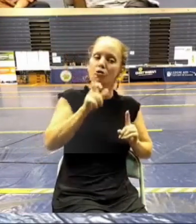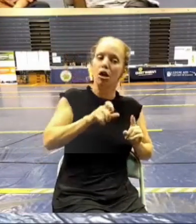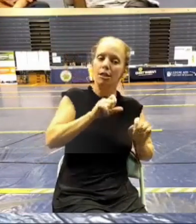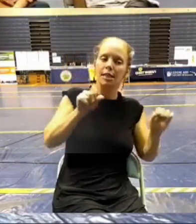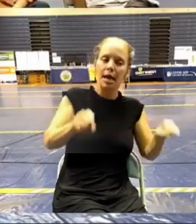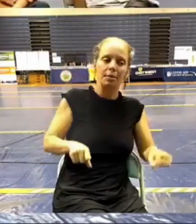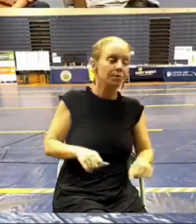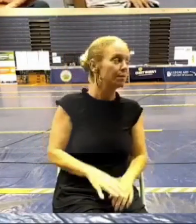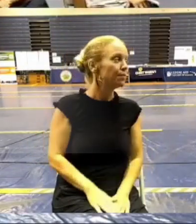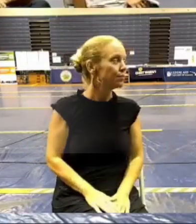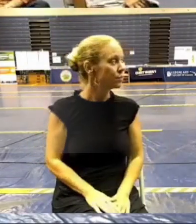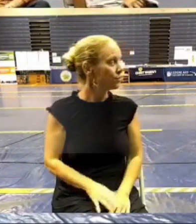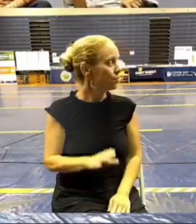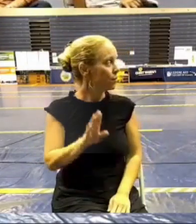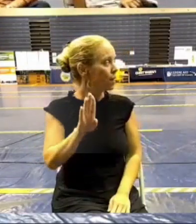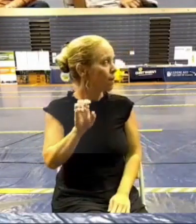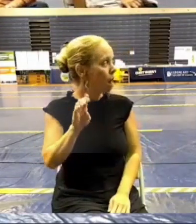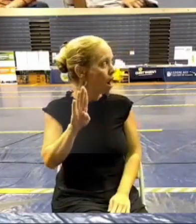Thanks.